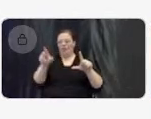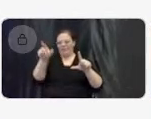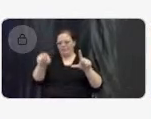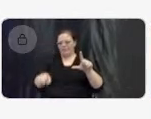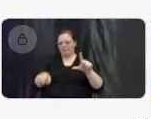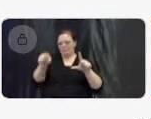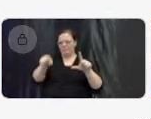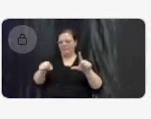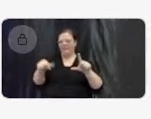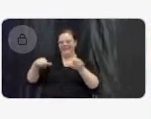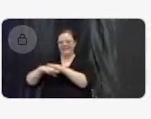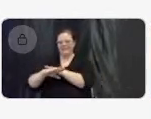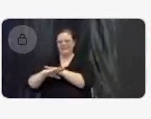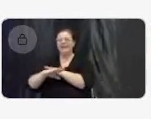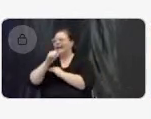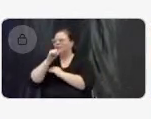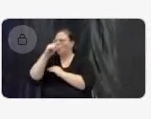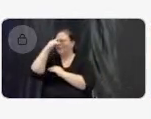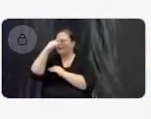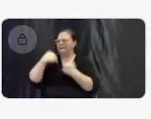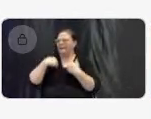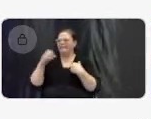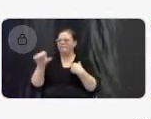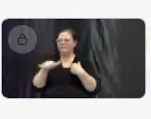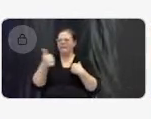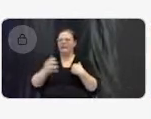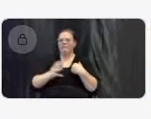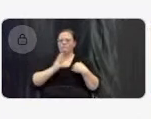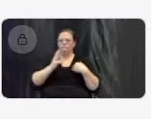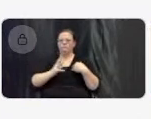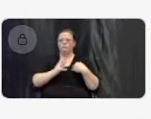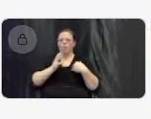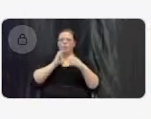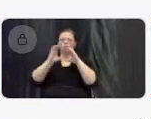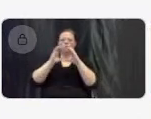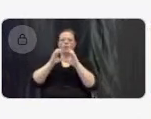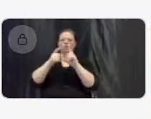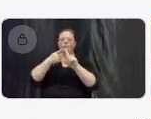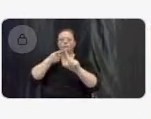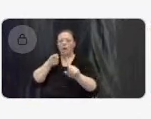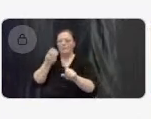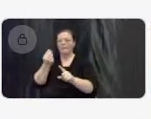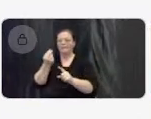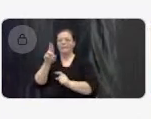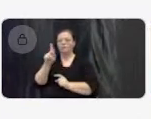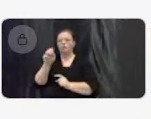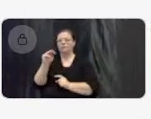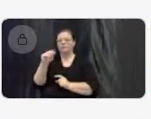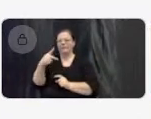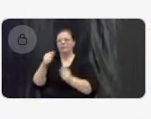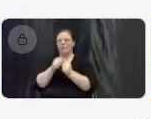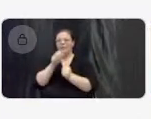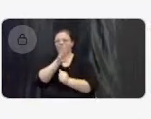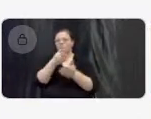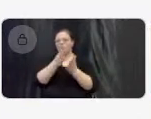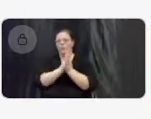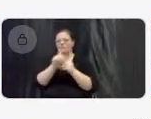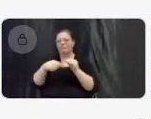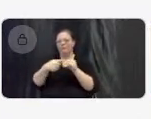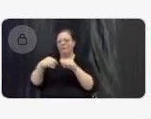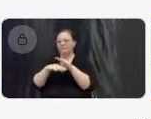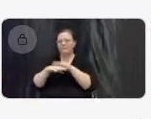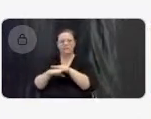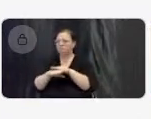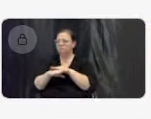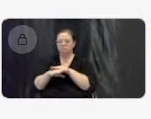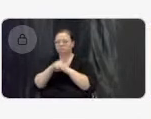not believe that there's any formal correspondence from Mr. Kemp with that request. I don't